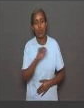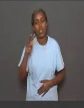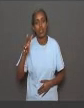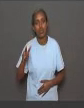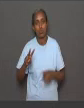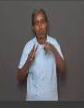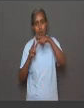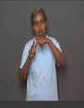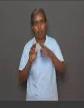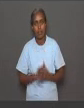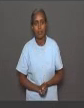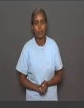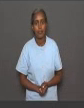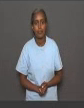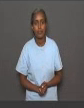2 pi.